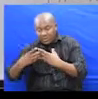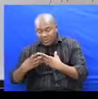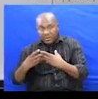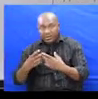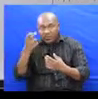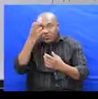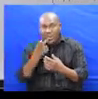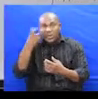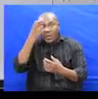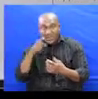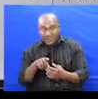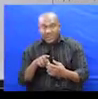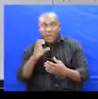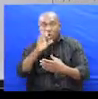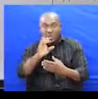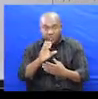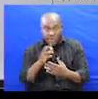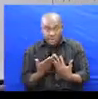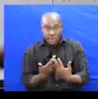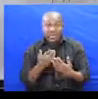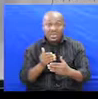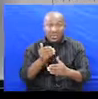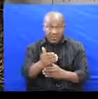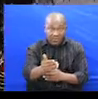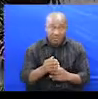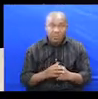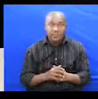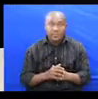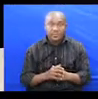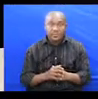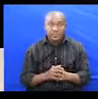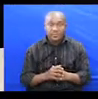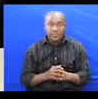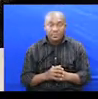because we have the mass and we have the volume, and therefore,